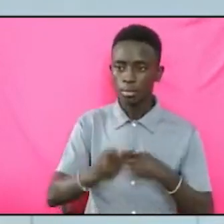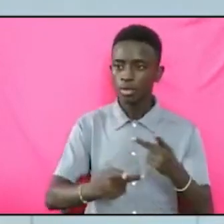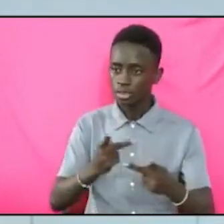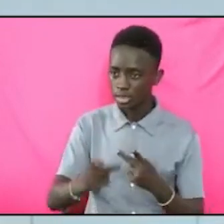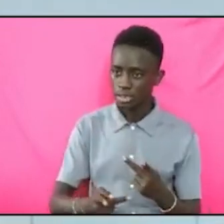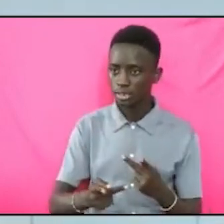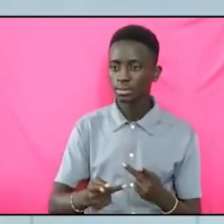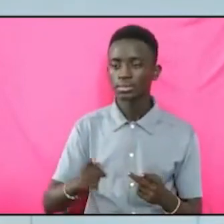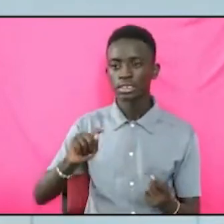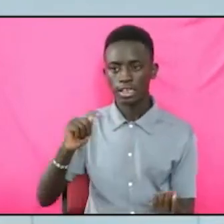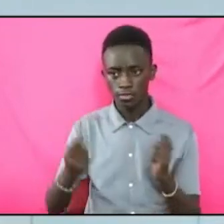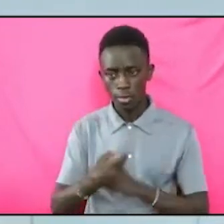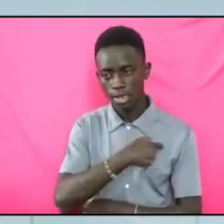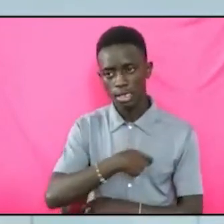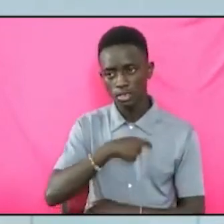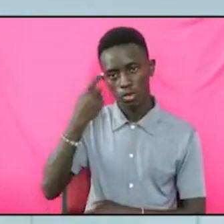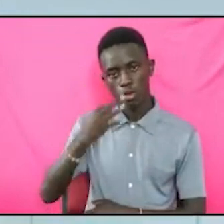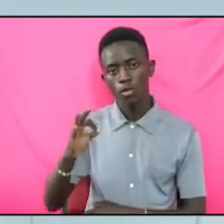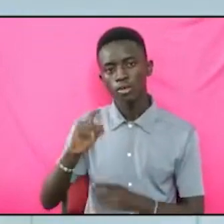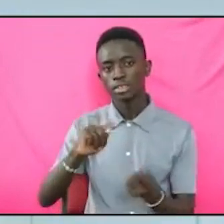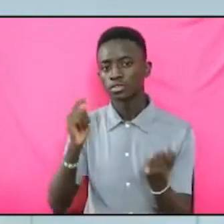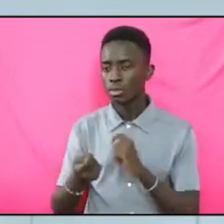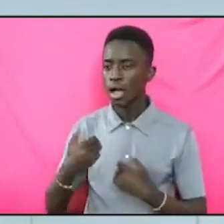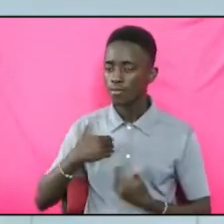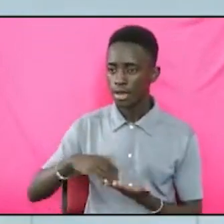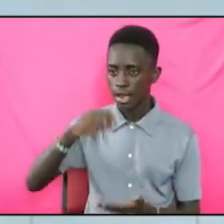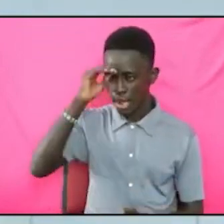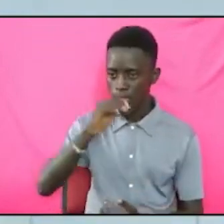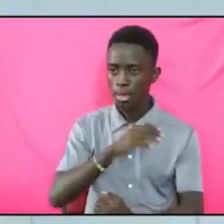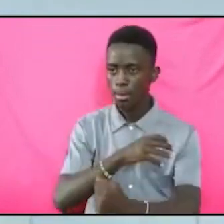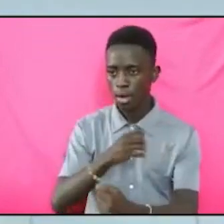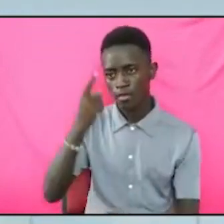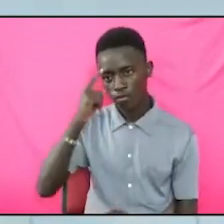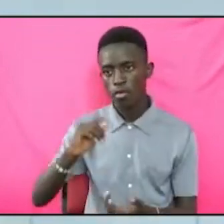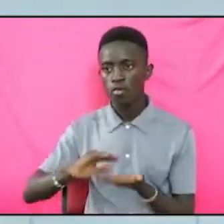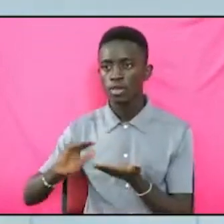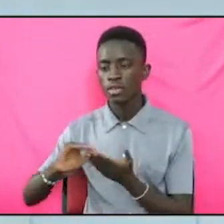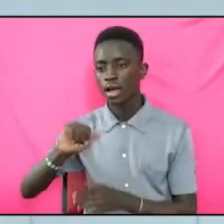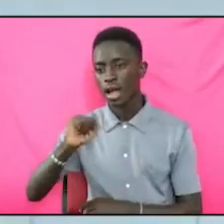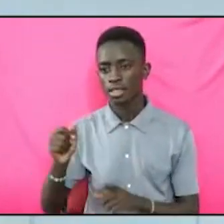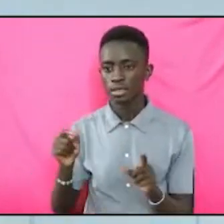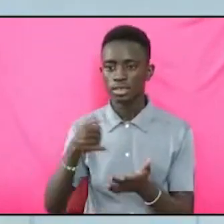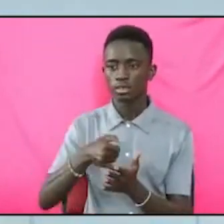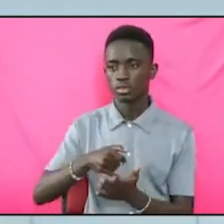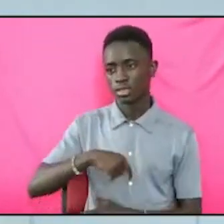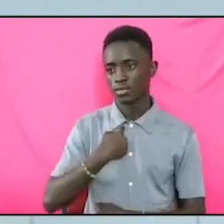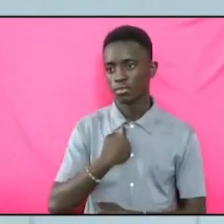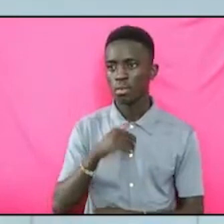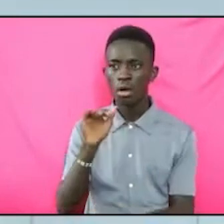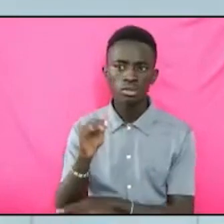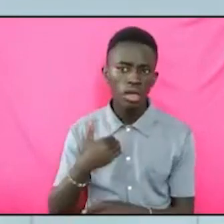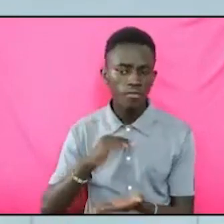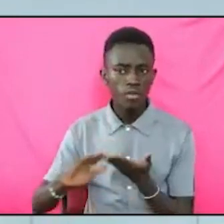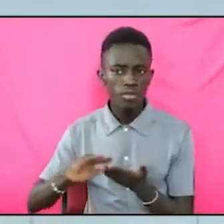Transformed agents of transformation have learned the power of forgiving others and self. Have you forgiven those who have wronged